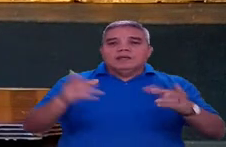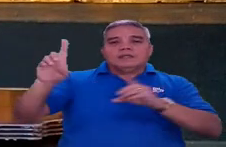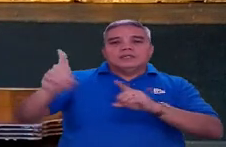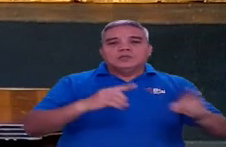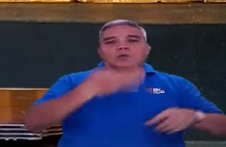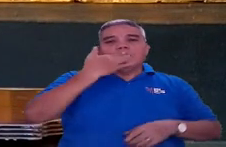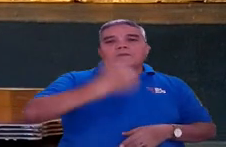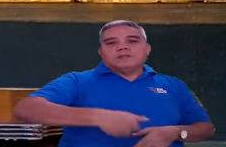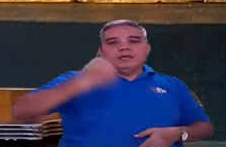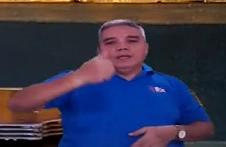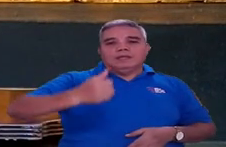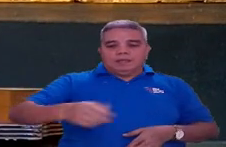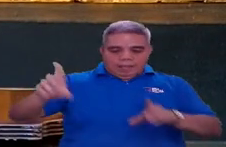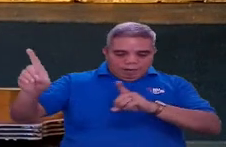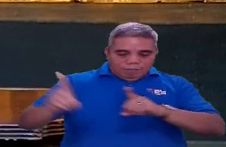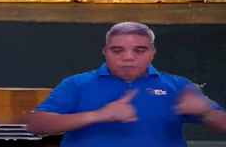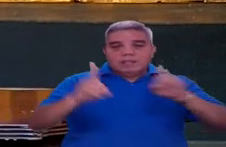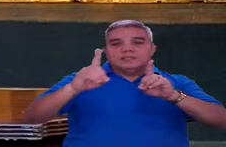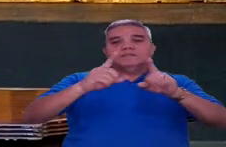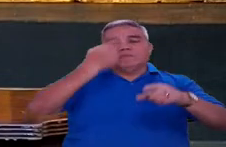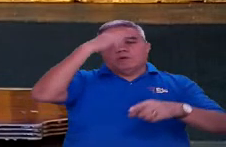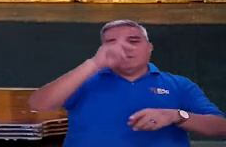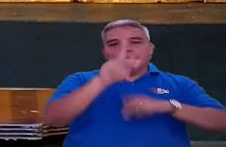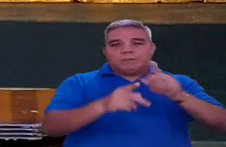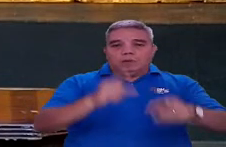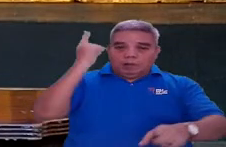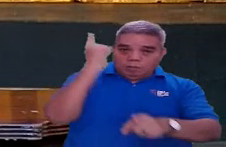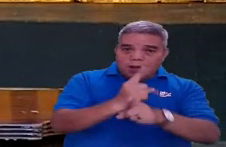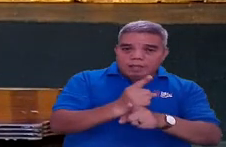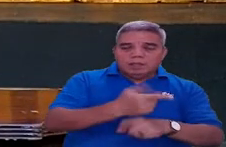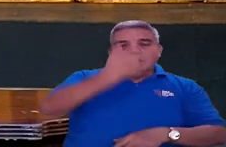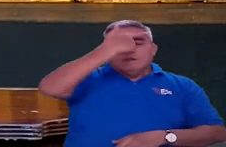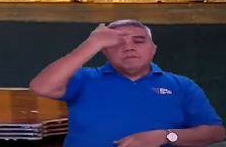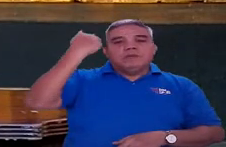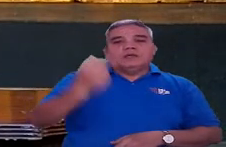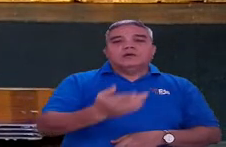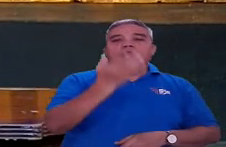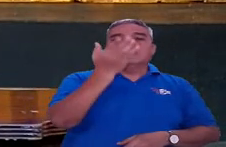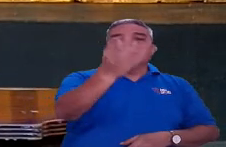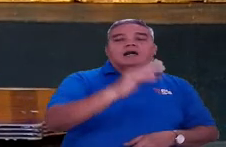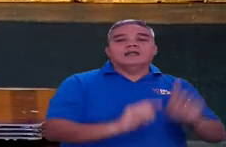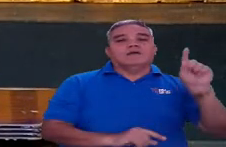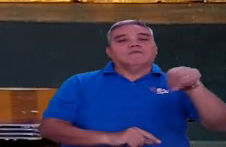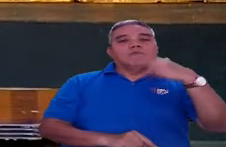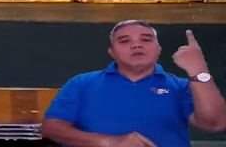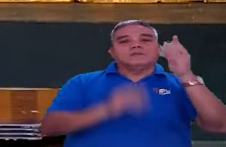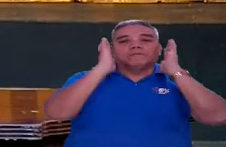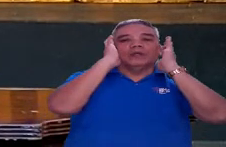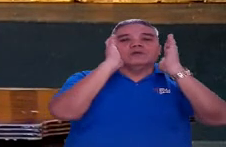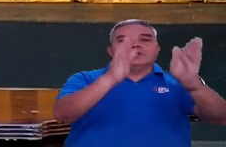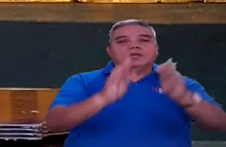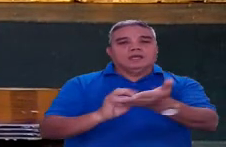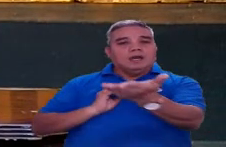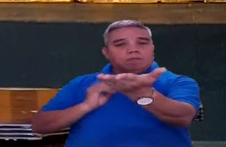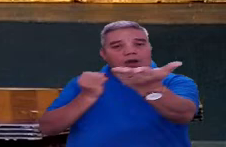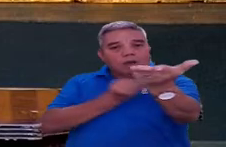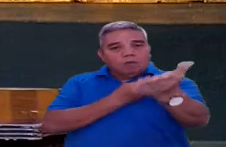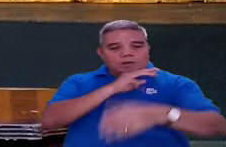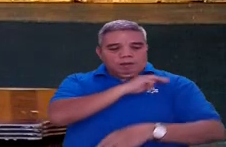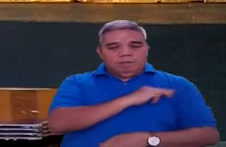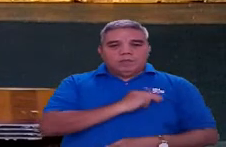do everything, invest for people. Amen? Because they are the priority of our